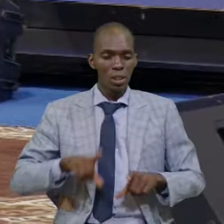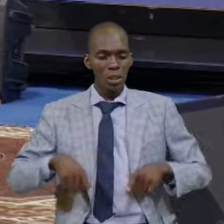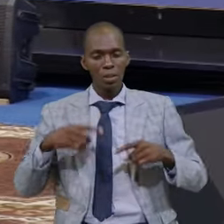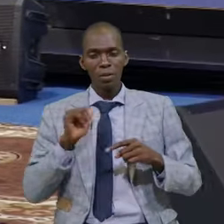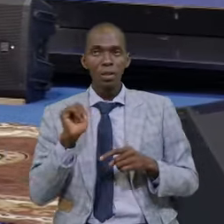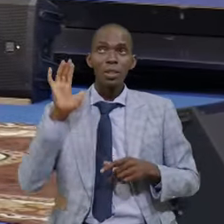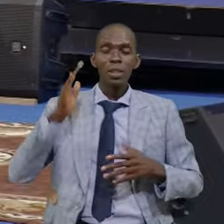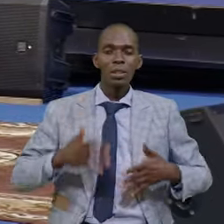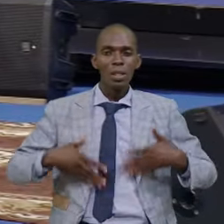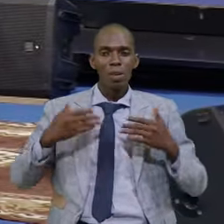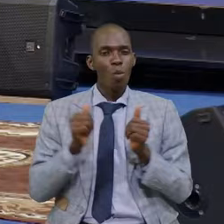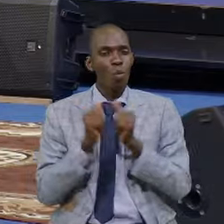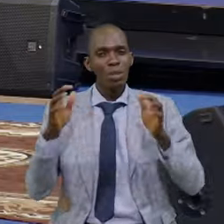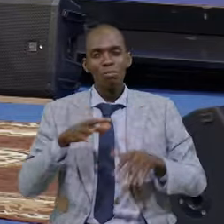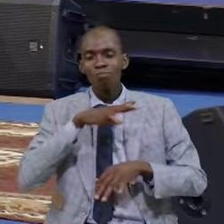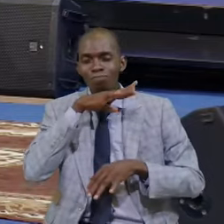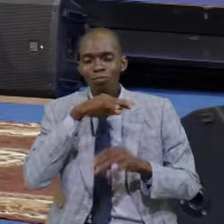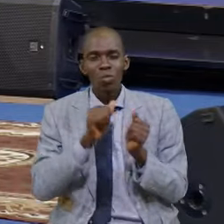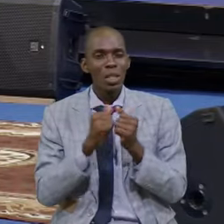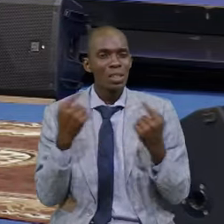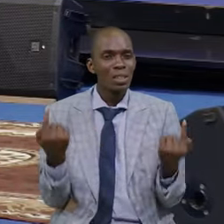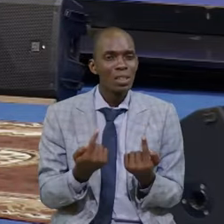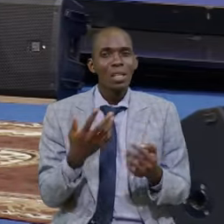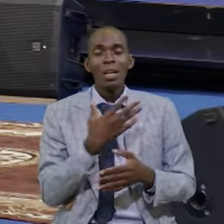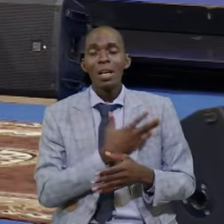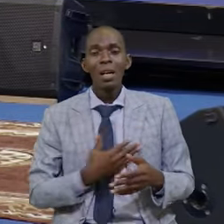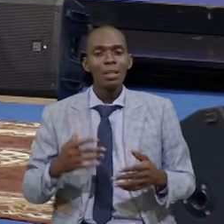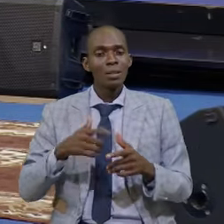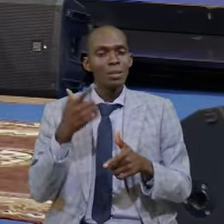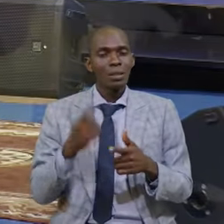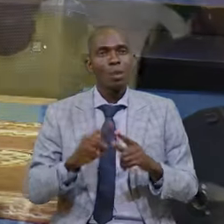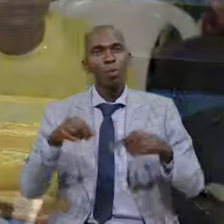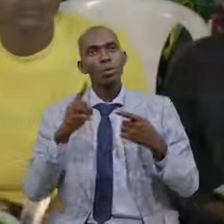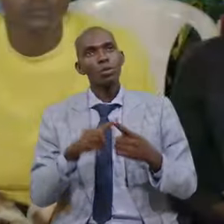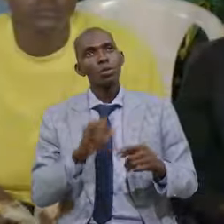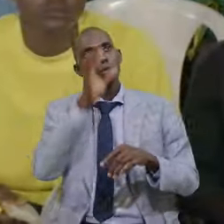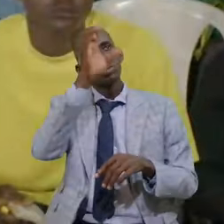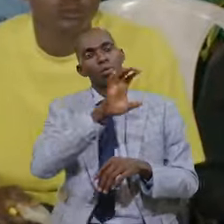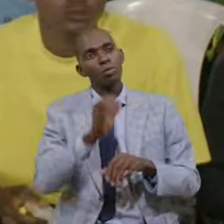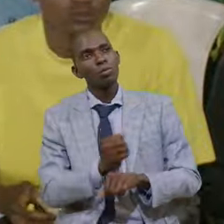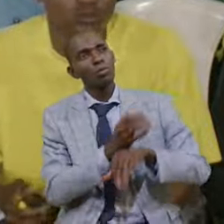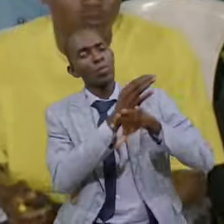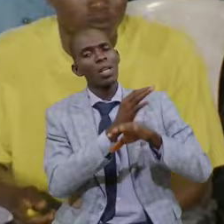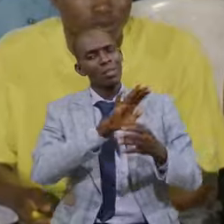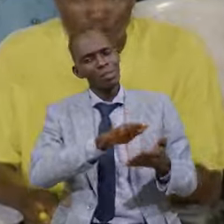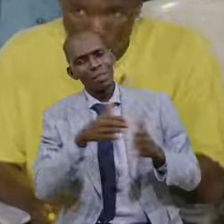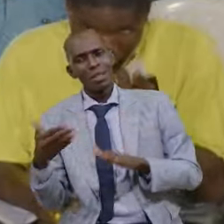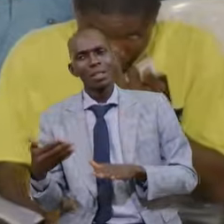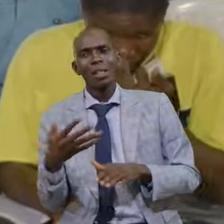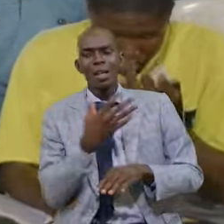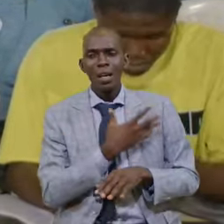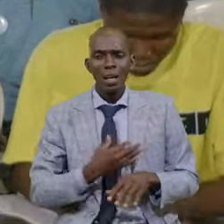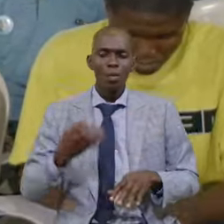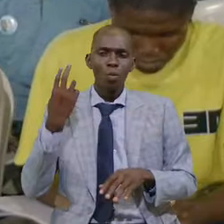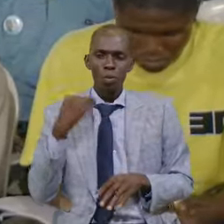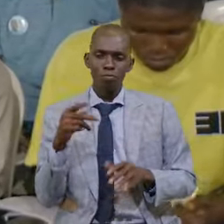spotless life, a sinless life, and eventually went to Calvary. He died, and he was given for us.